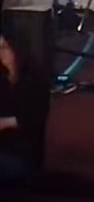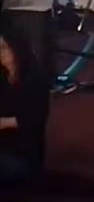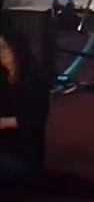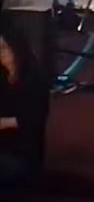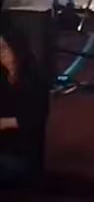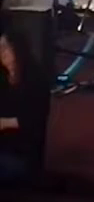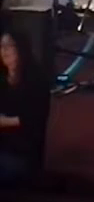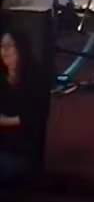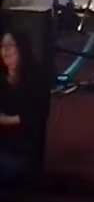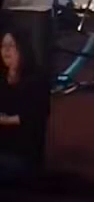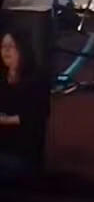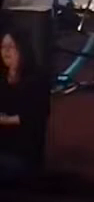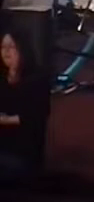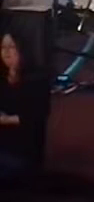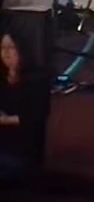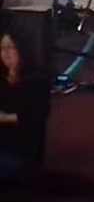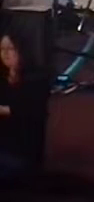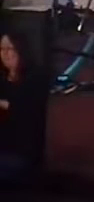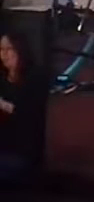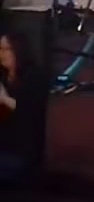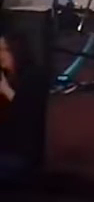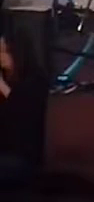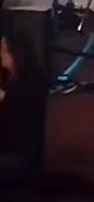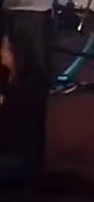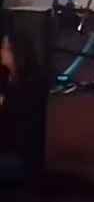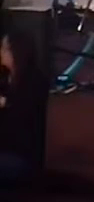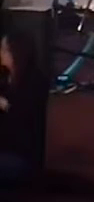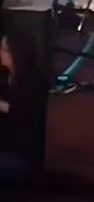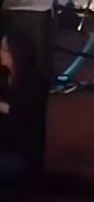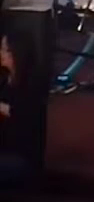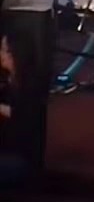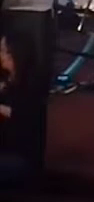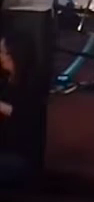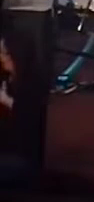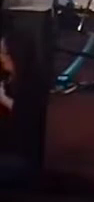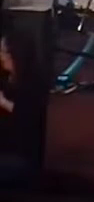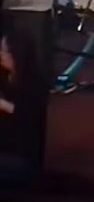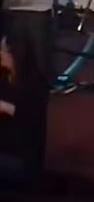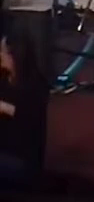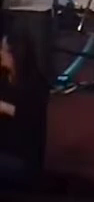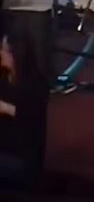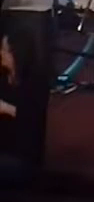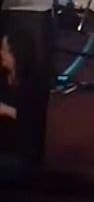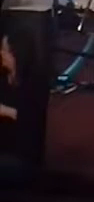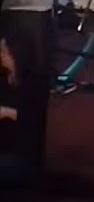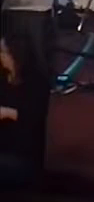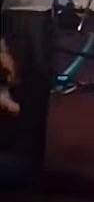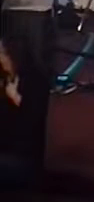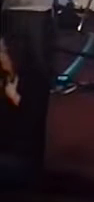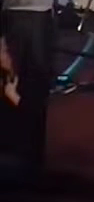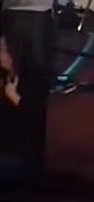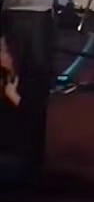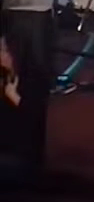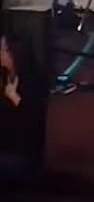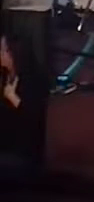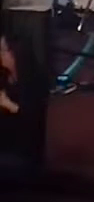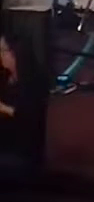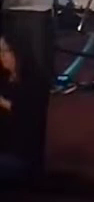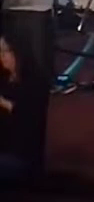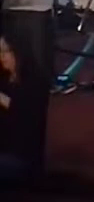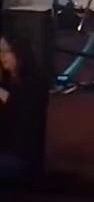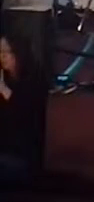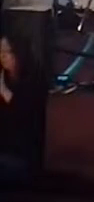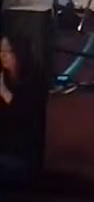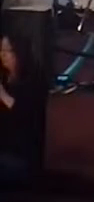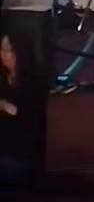is an aspect of leadership that we all should have, is some form of humility. And I'll be quite honest with you, in